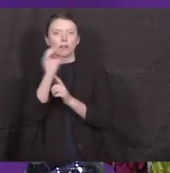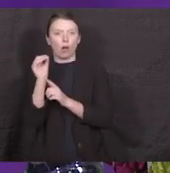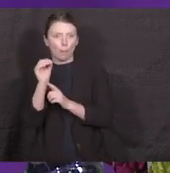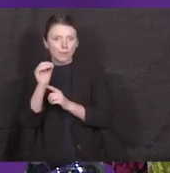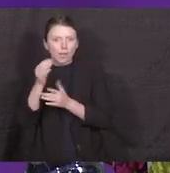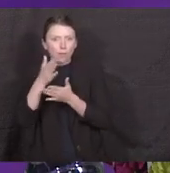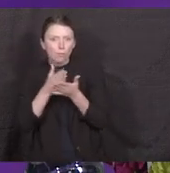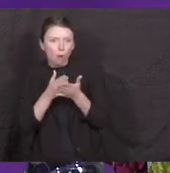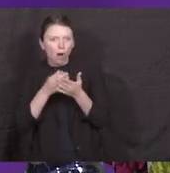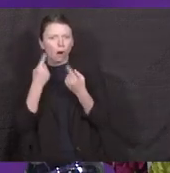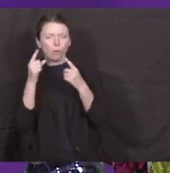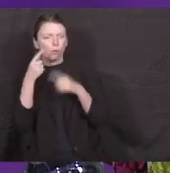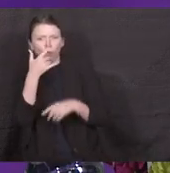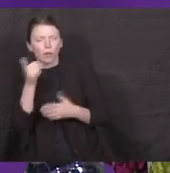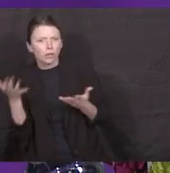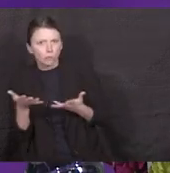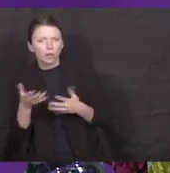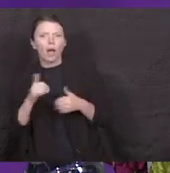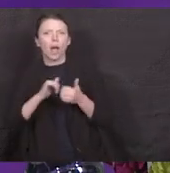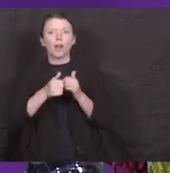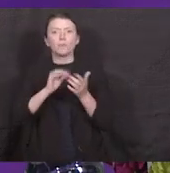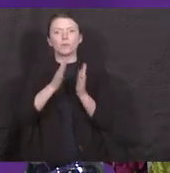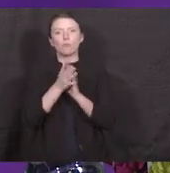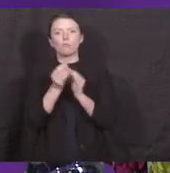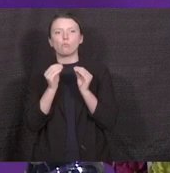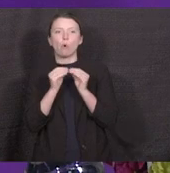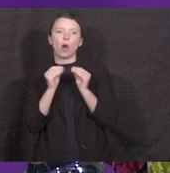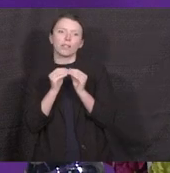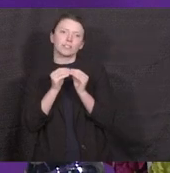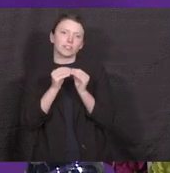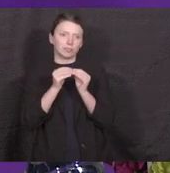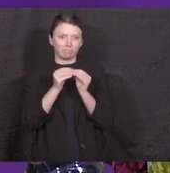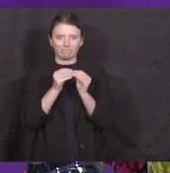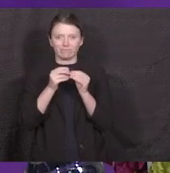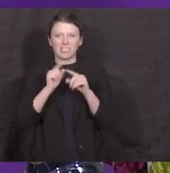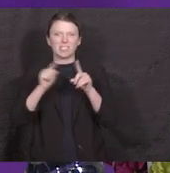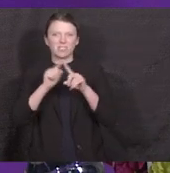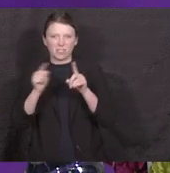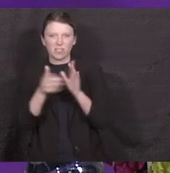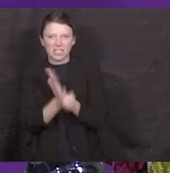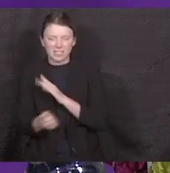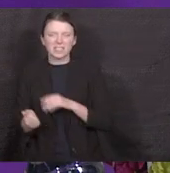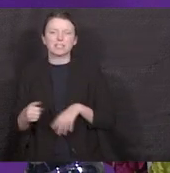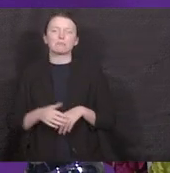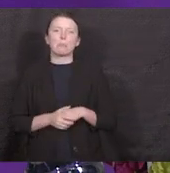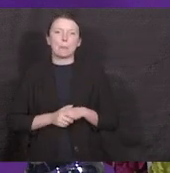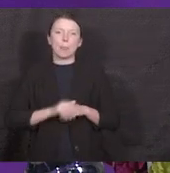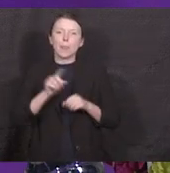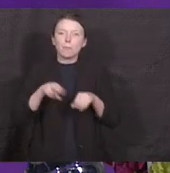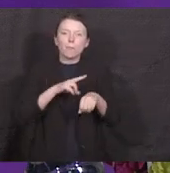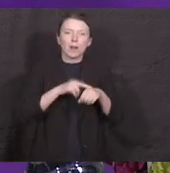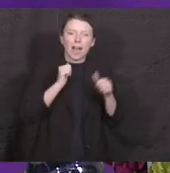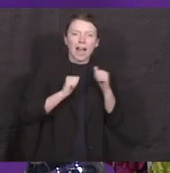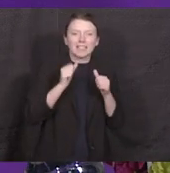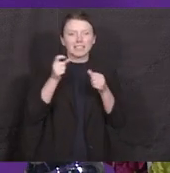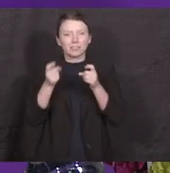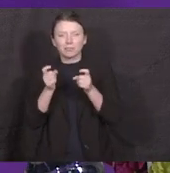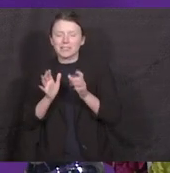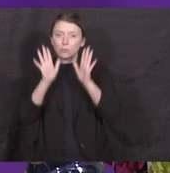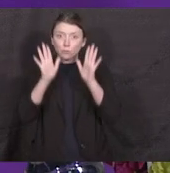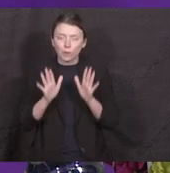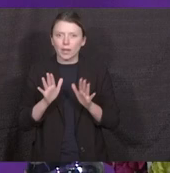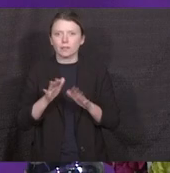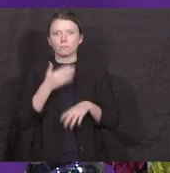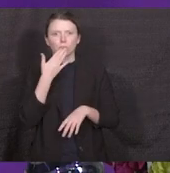entertainment industry work? Kind of how do you become more well-rounded? Because, acting and writing and directing, it's great. It's a wonderful passion to have. I mean, I